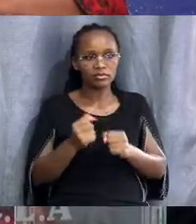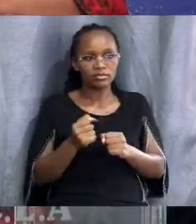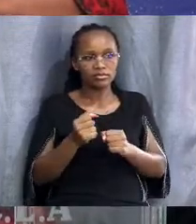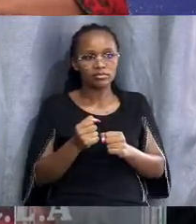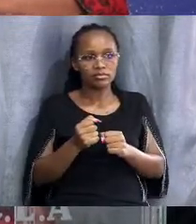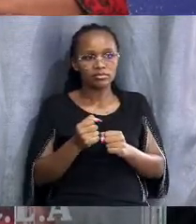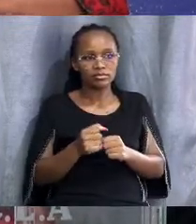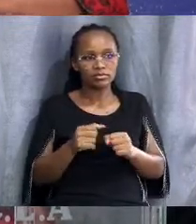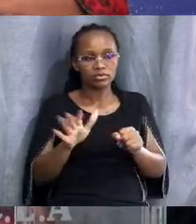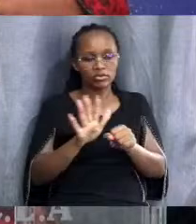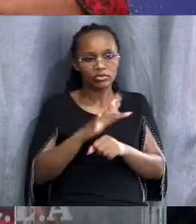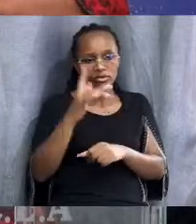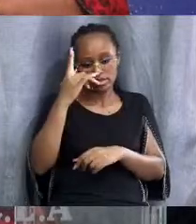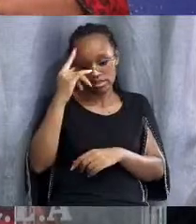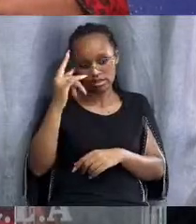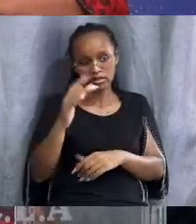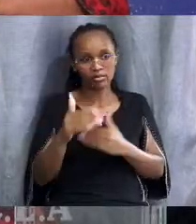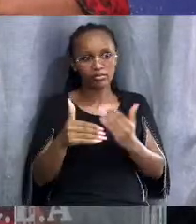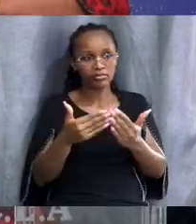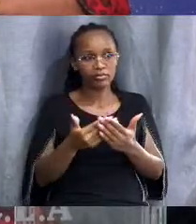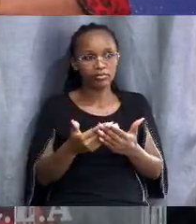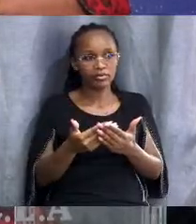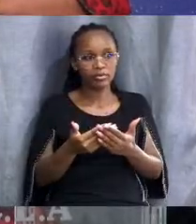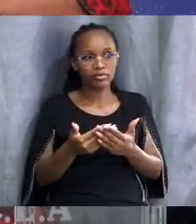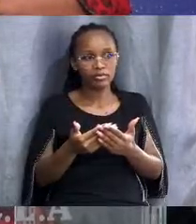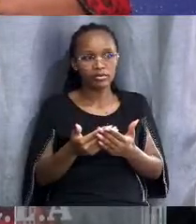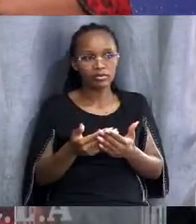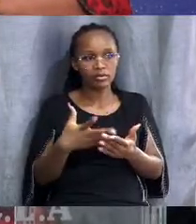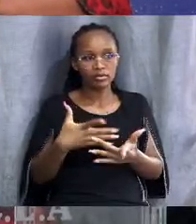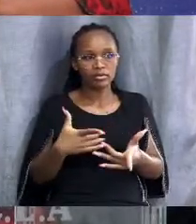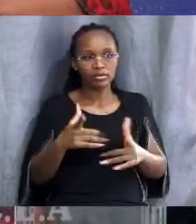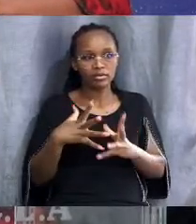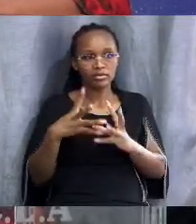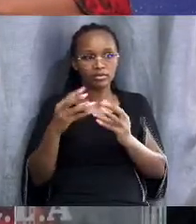fulfill your dreams and ambition, even as I let you go